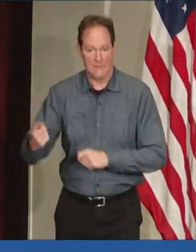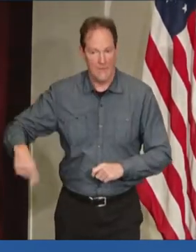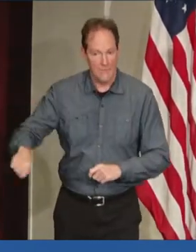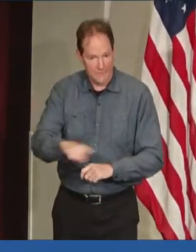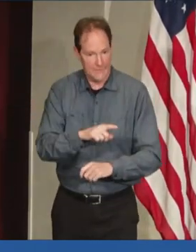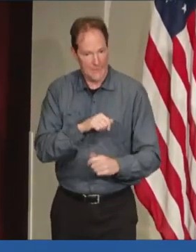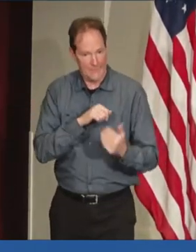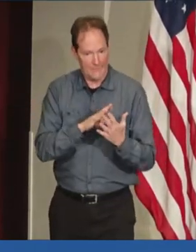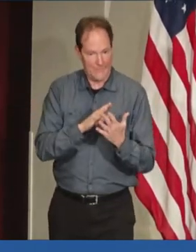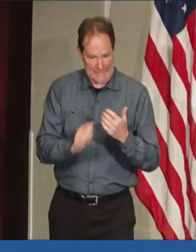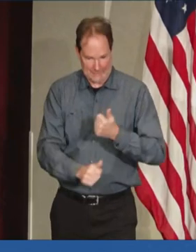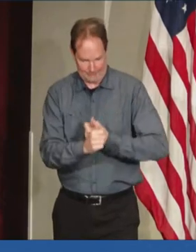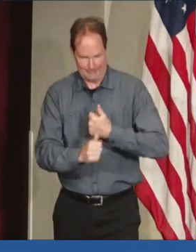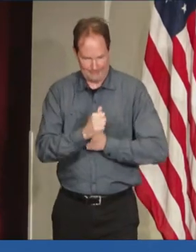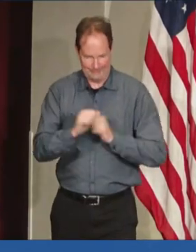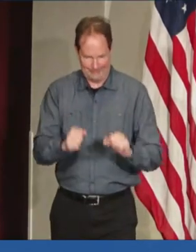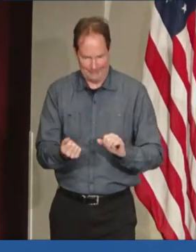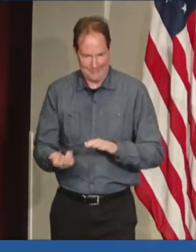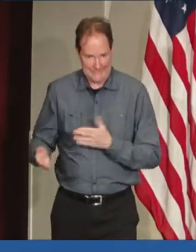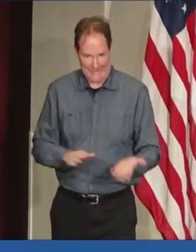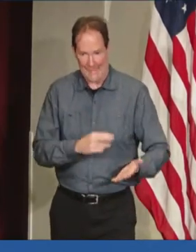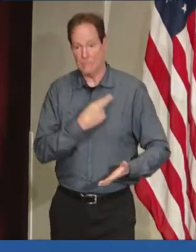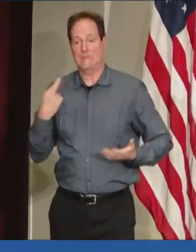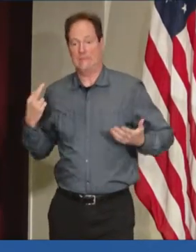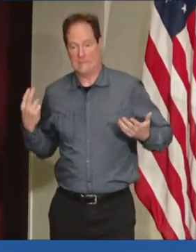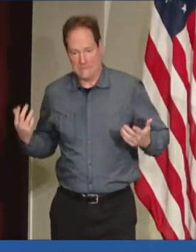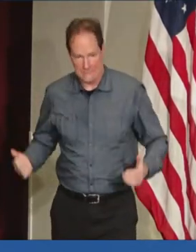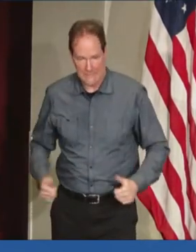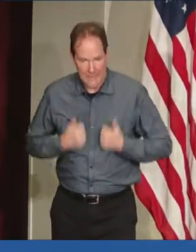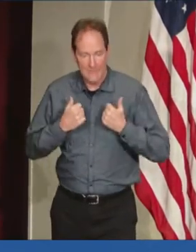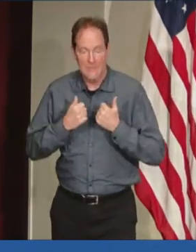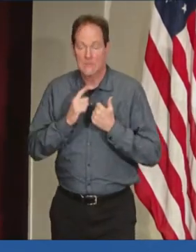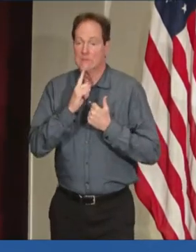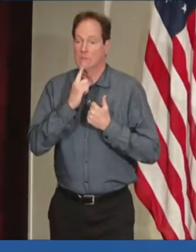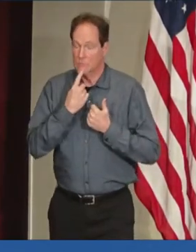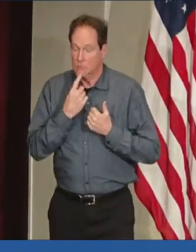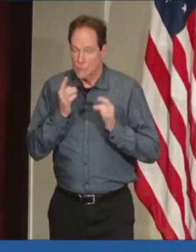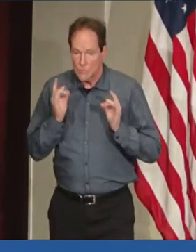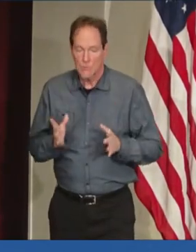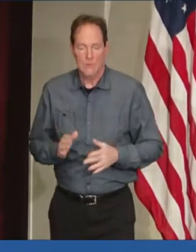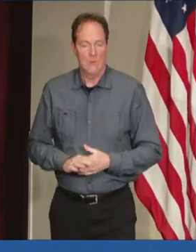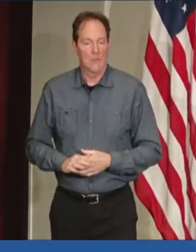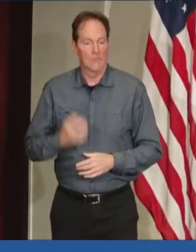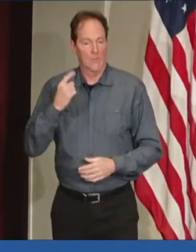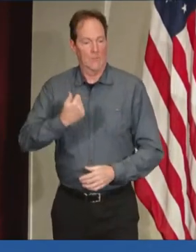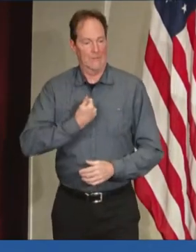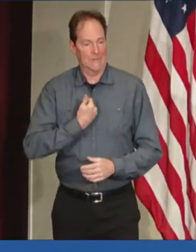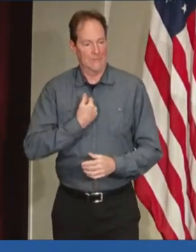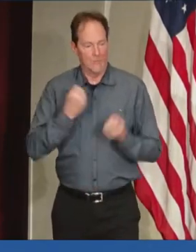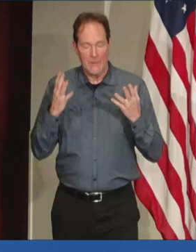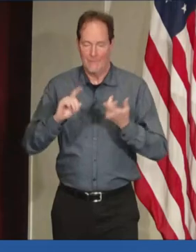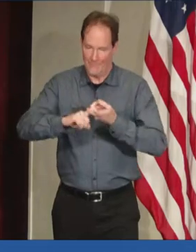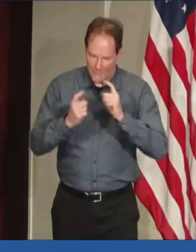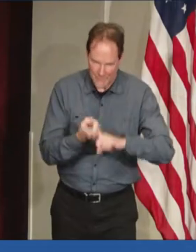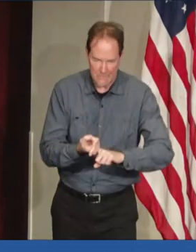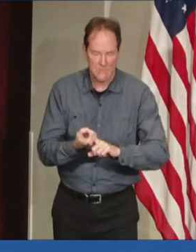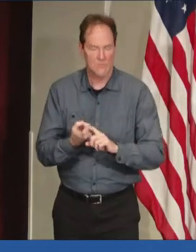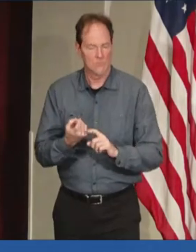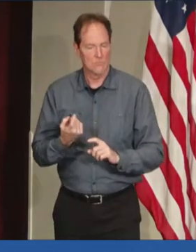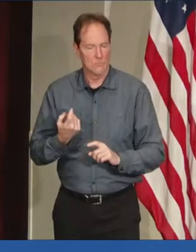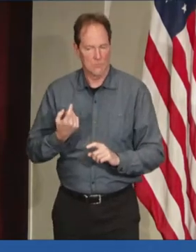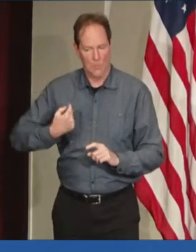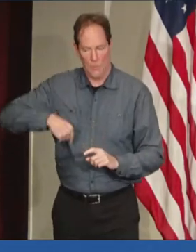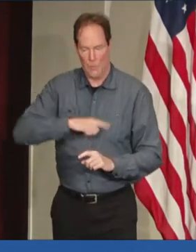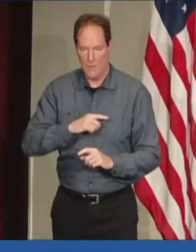their lives in very serious ways. And I think for myself and many friends, we were